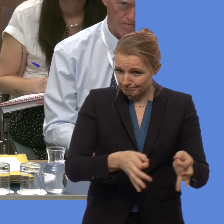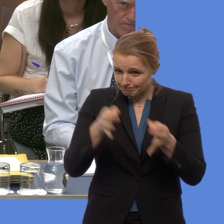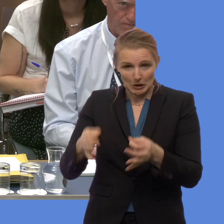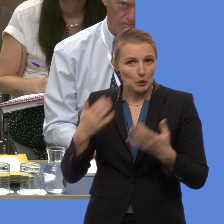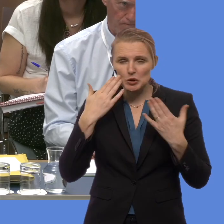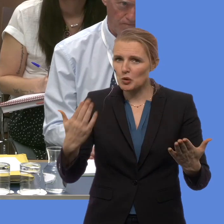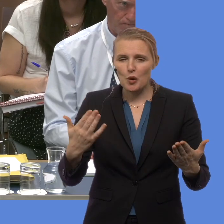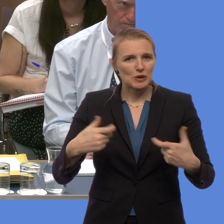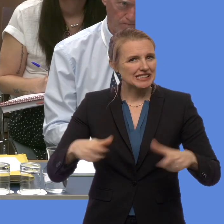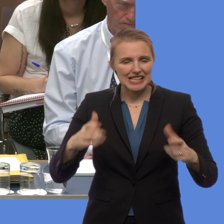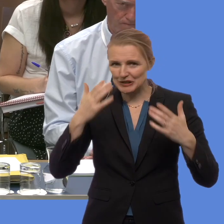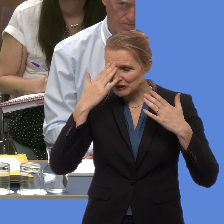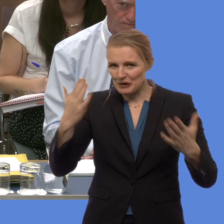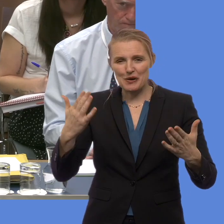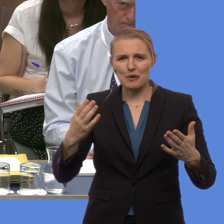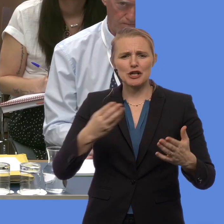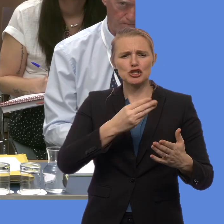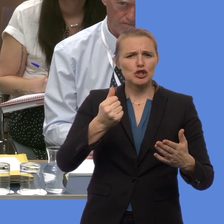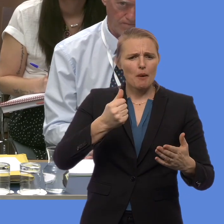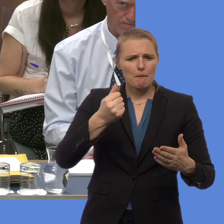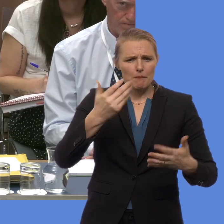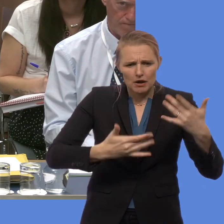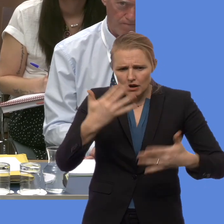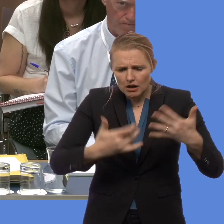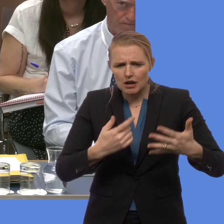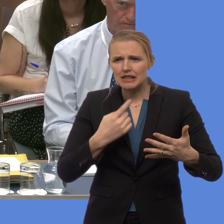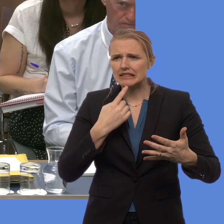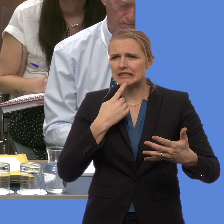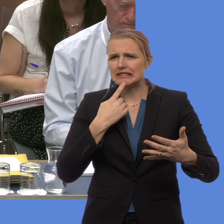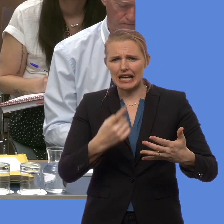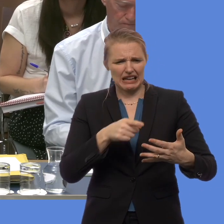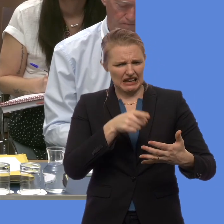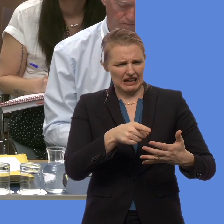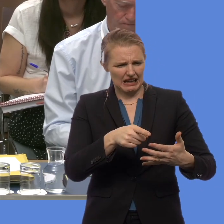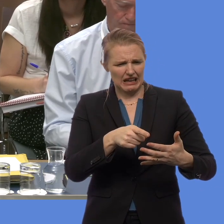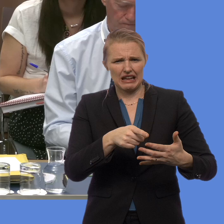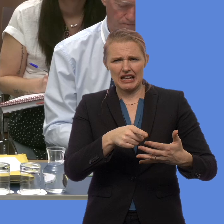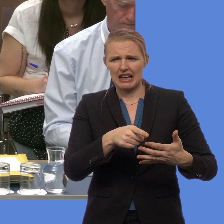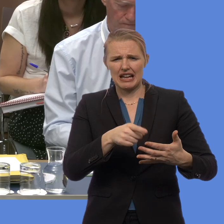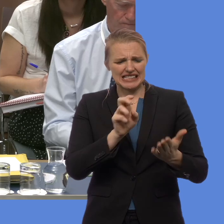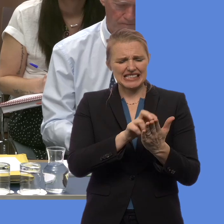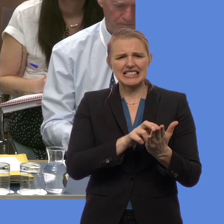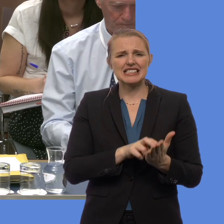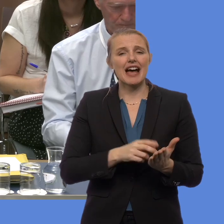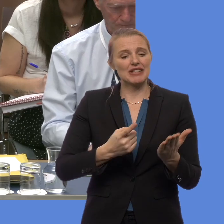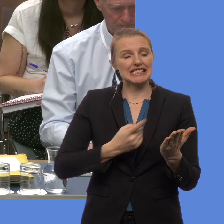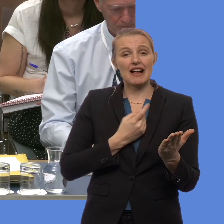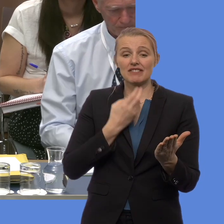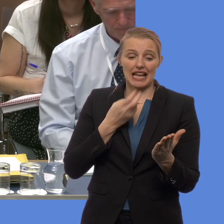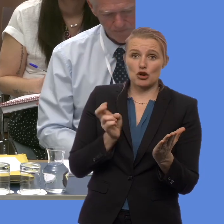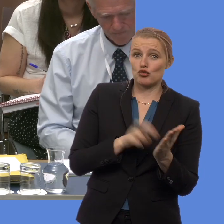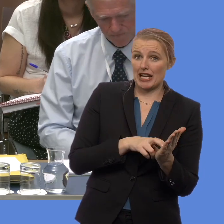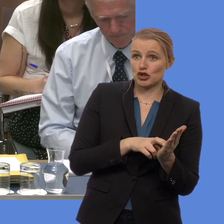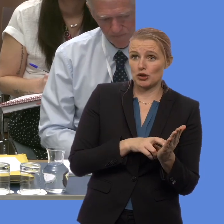users are there. Different studies, some of them are referenced in the paper we provided. In the census, there's a self-declaration about different